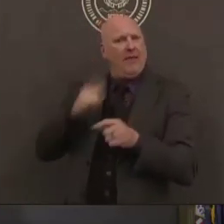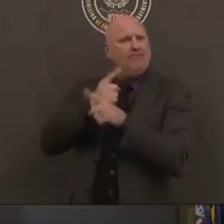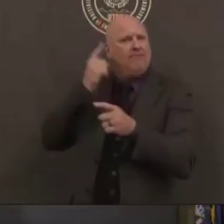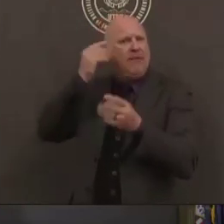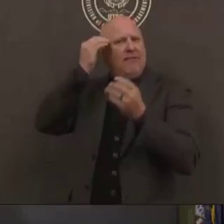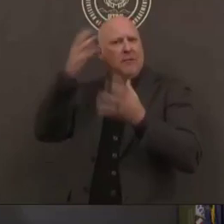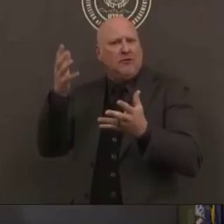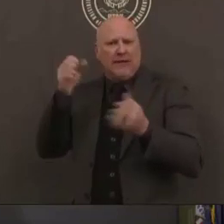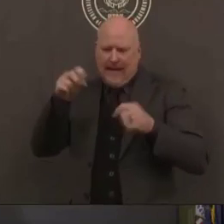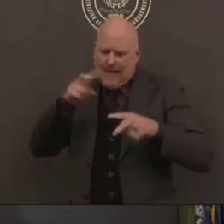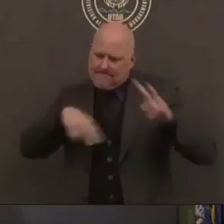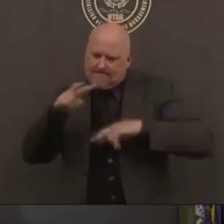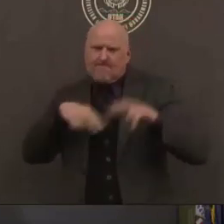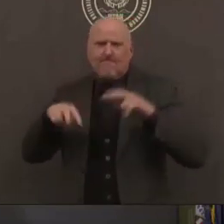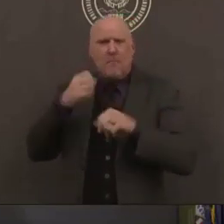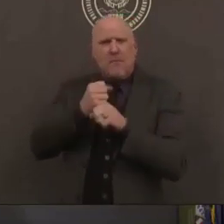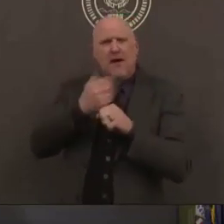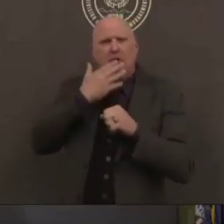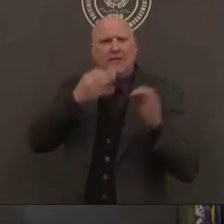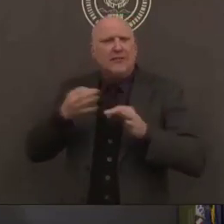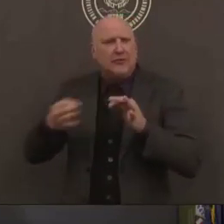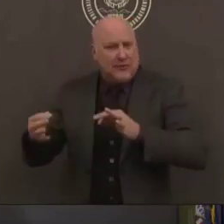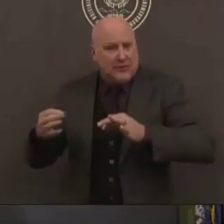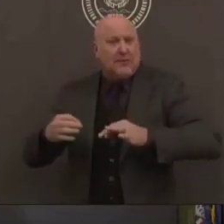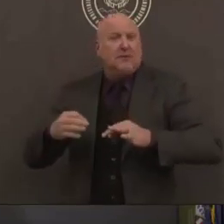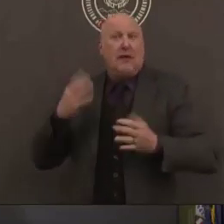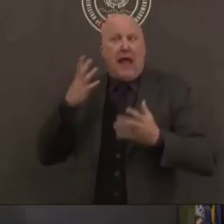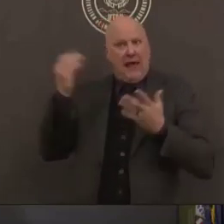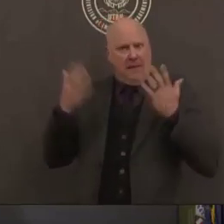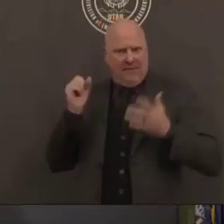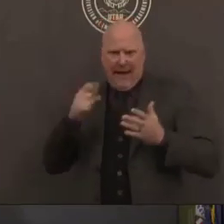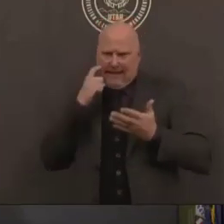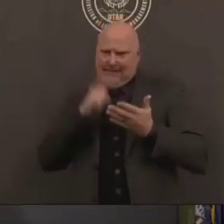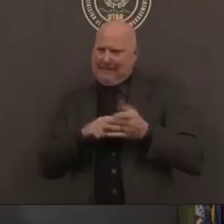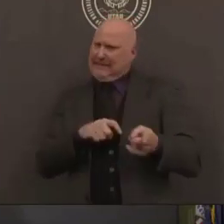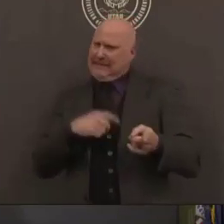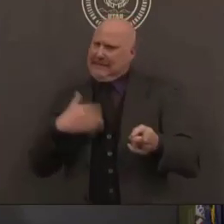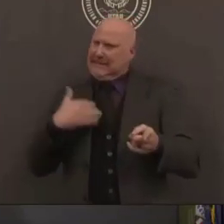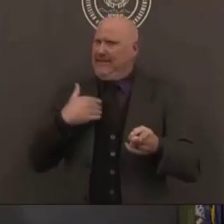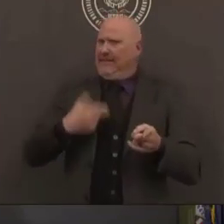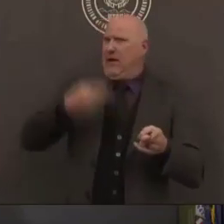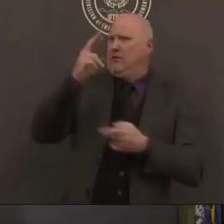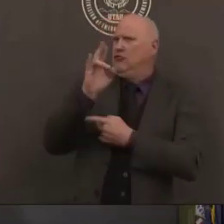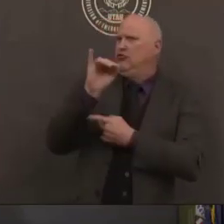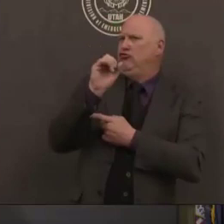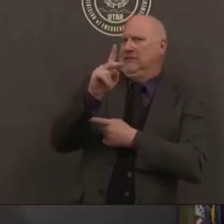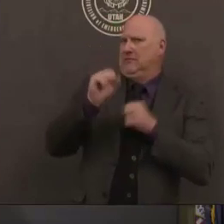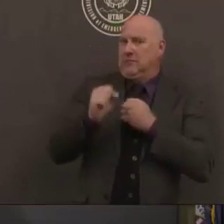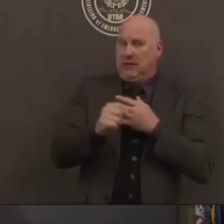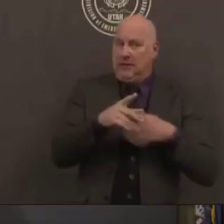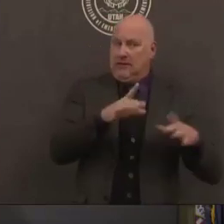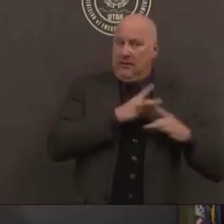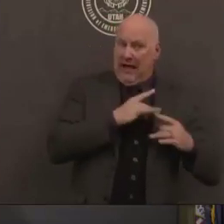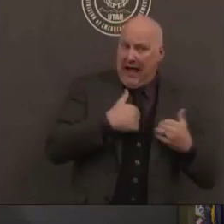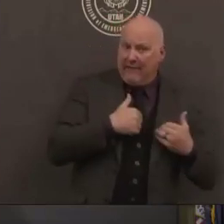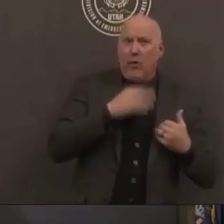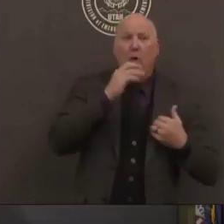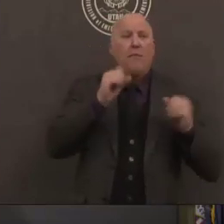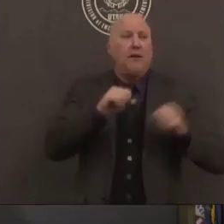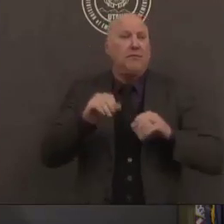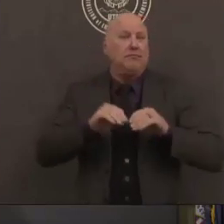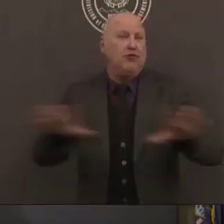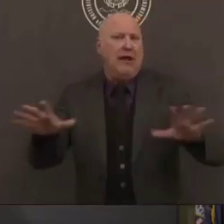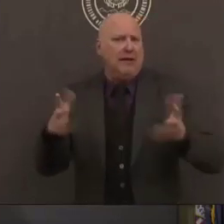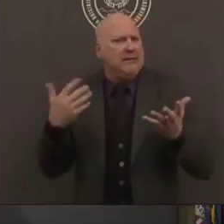tested either positive or negative, with positive or negative results. And so, yeah, it was just an expectation that people